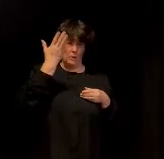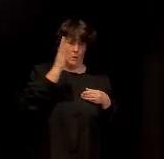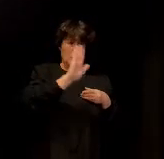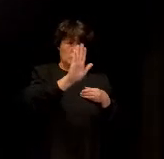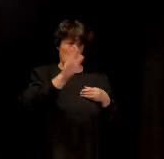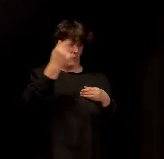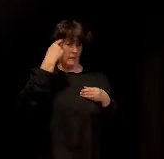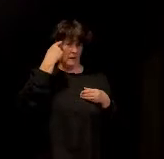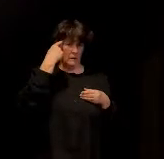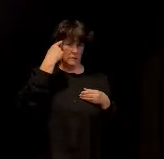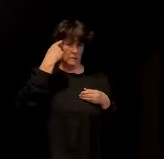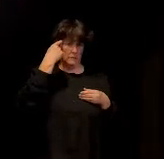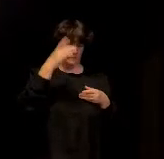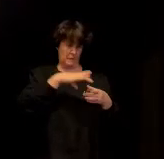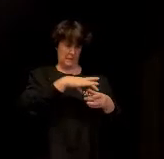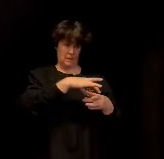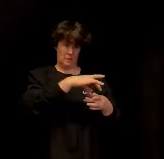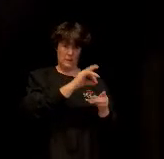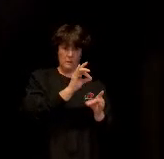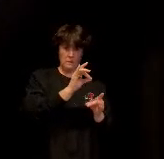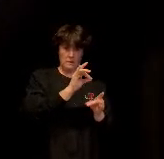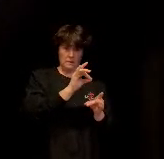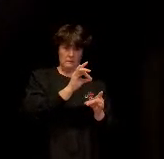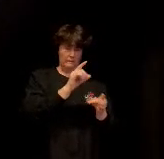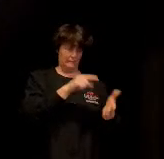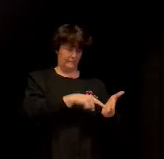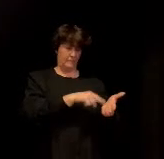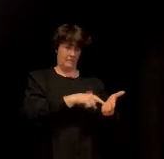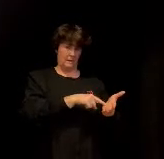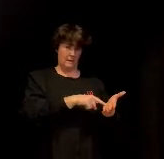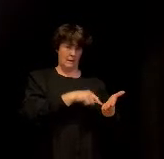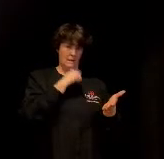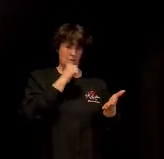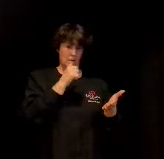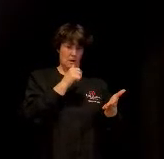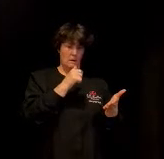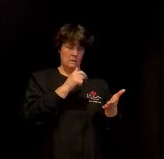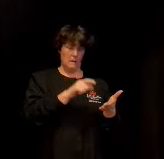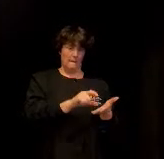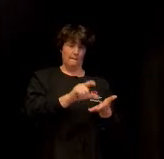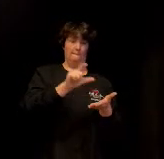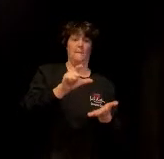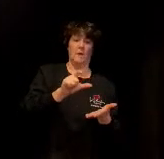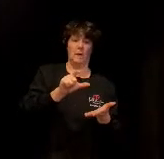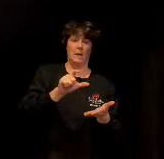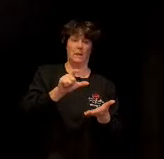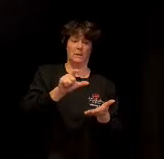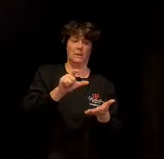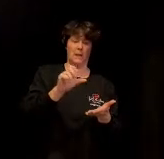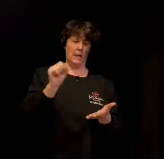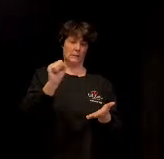saying. That word spirit there, if you notice, it's not capitalized. You see